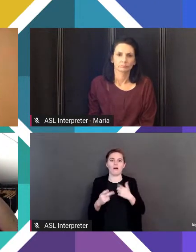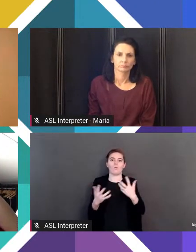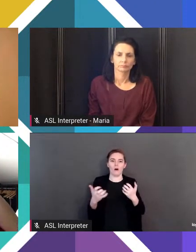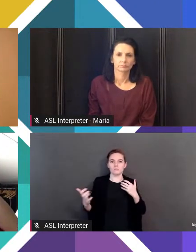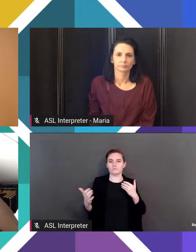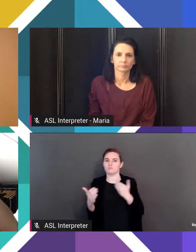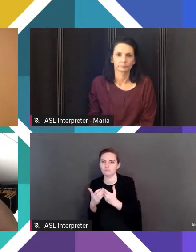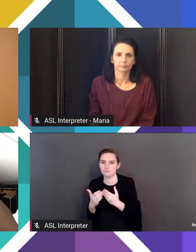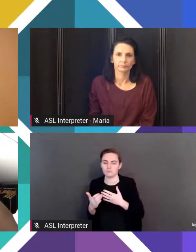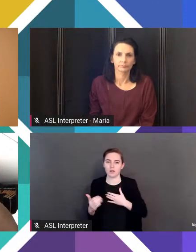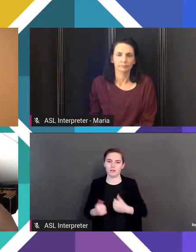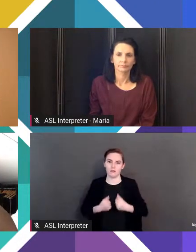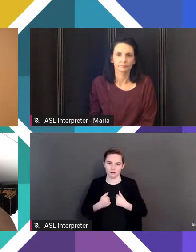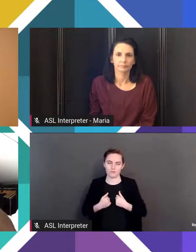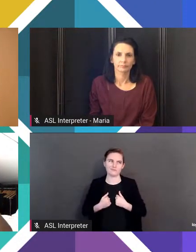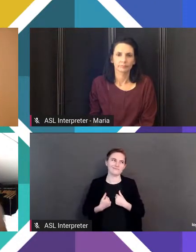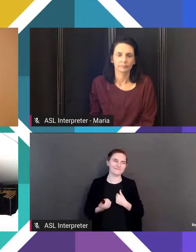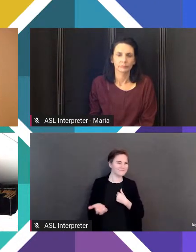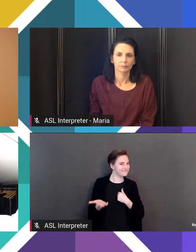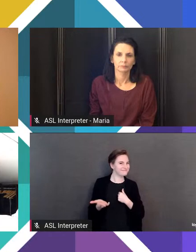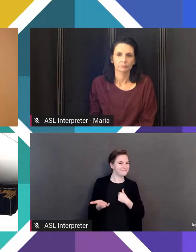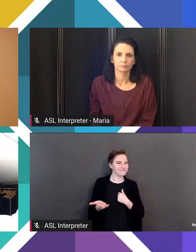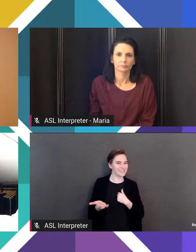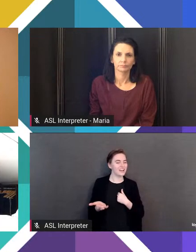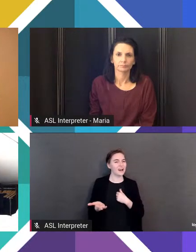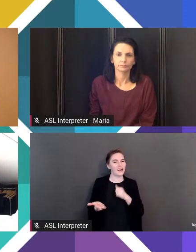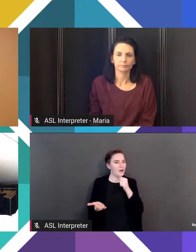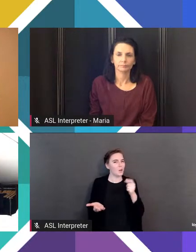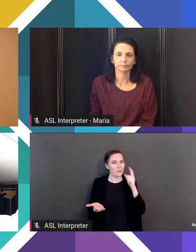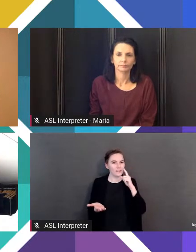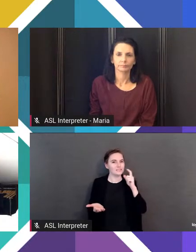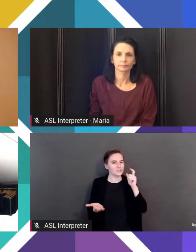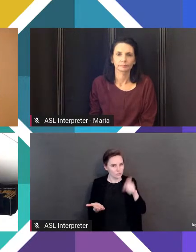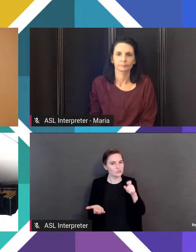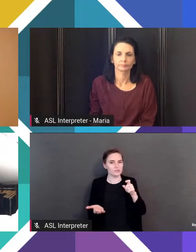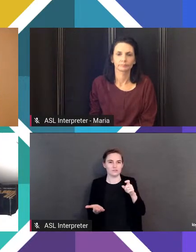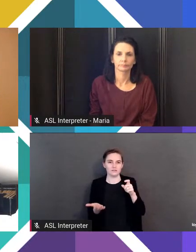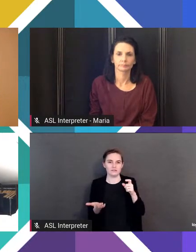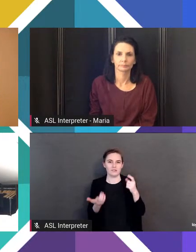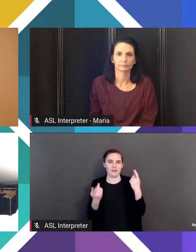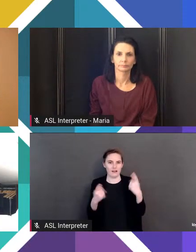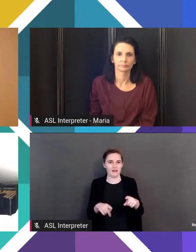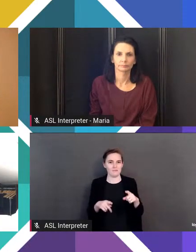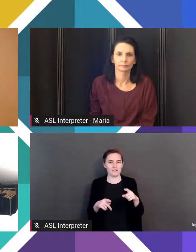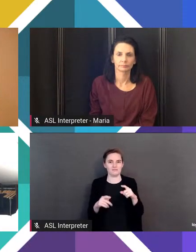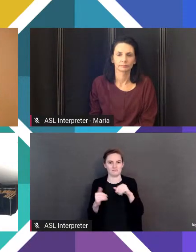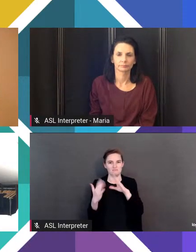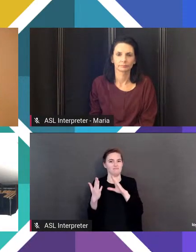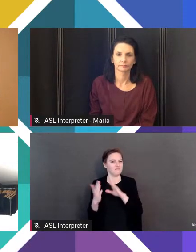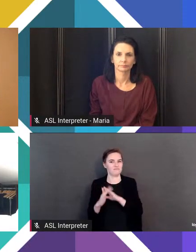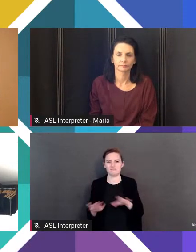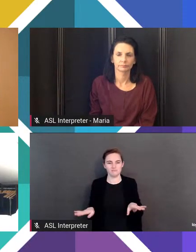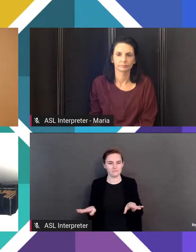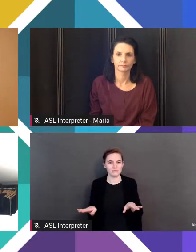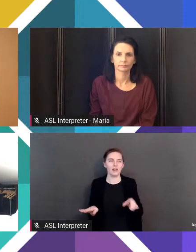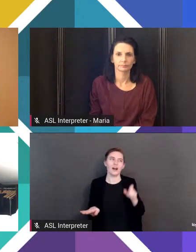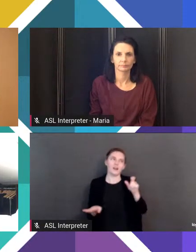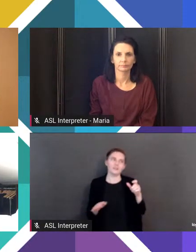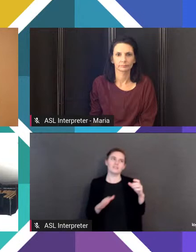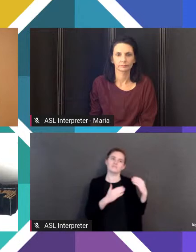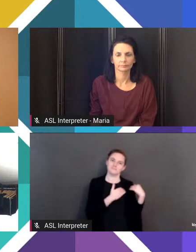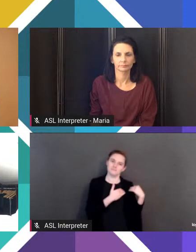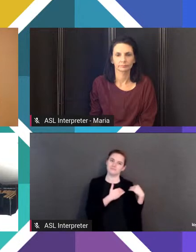so hard as individuals to find things that resonate with us like that. And, you know, I wish there was more